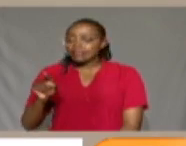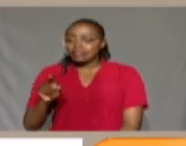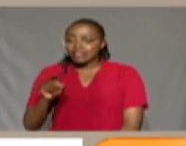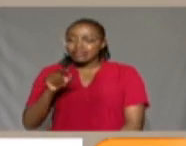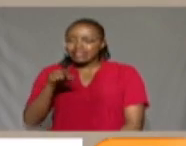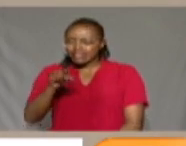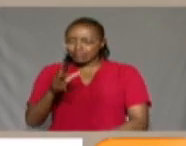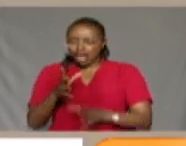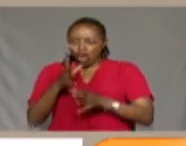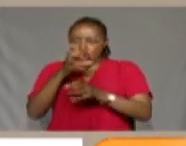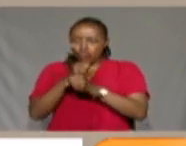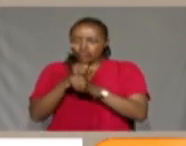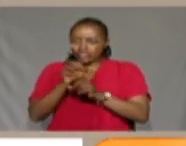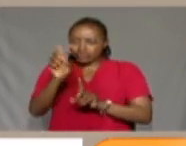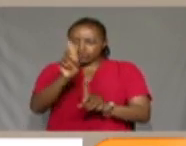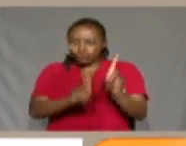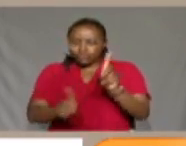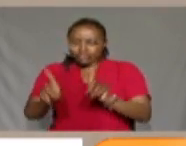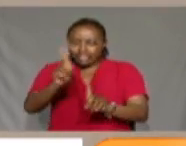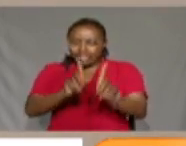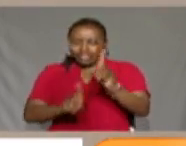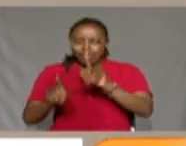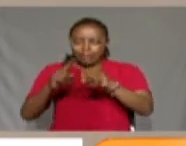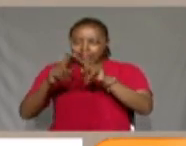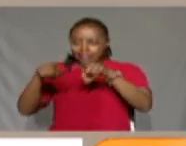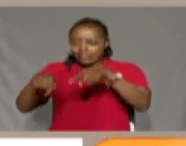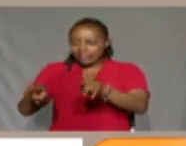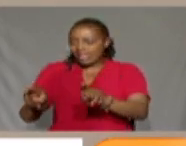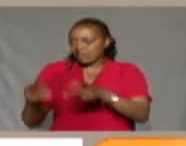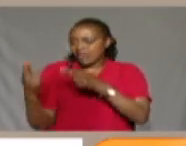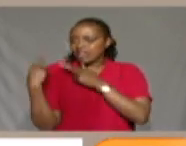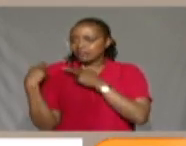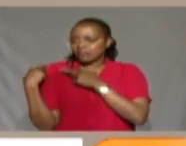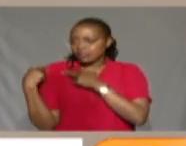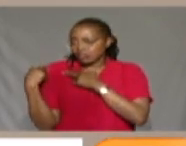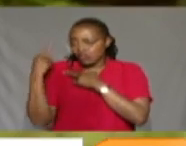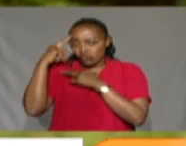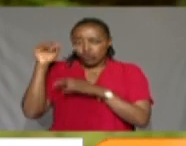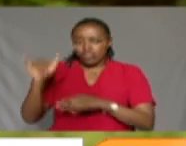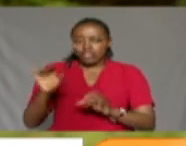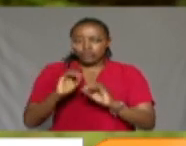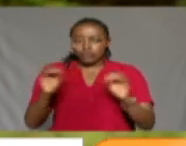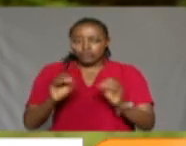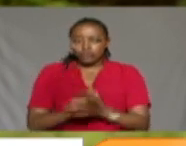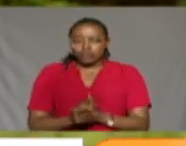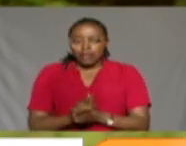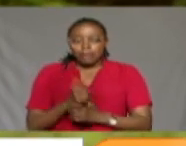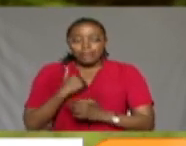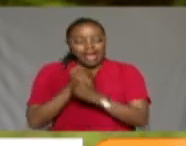get the courage to confidently dance, even though they weren't the ones to perform at the function?